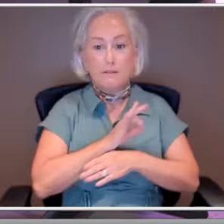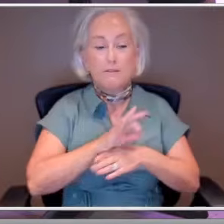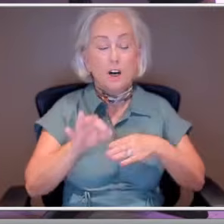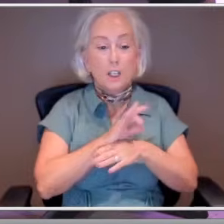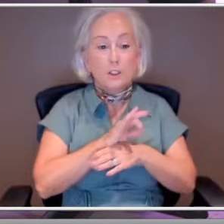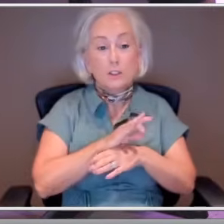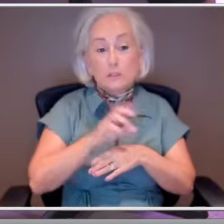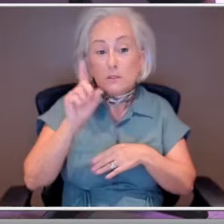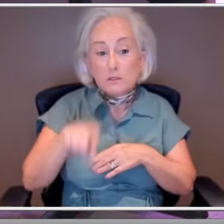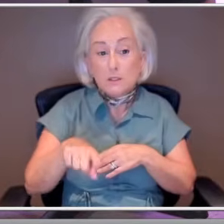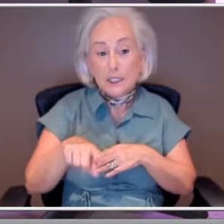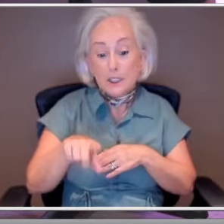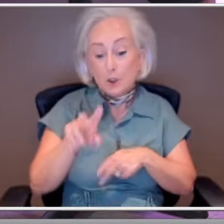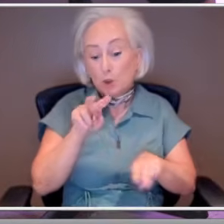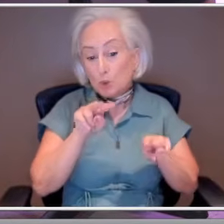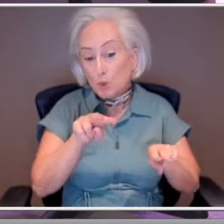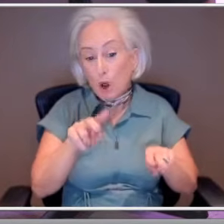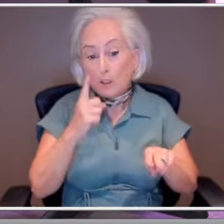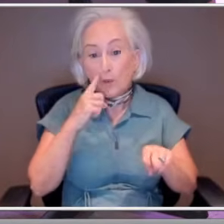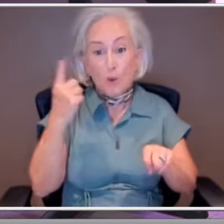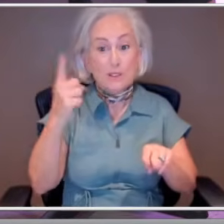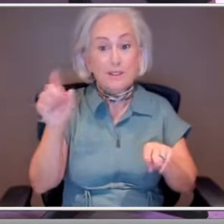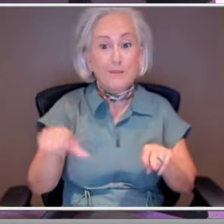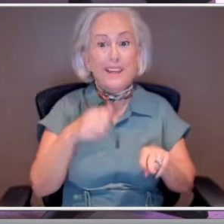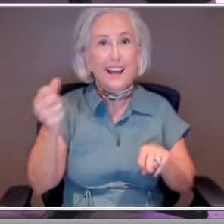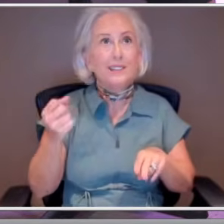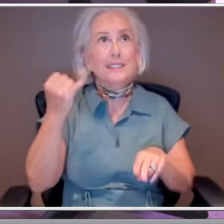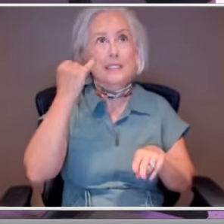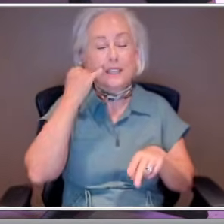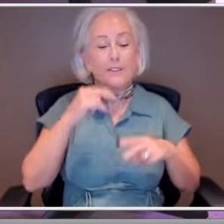for when you have the valve issue?